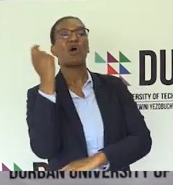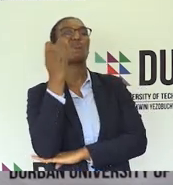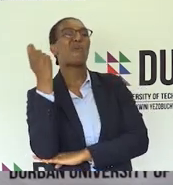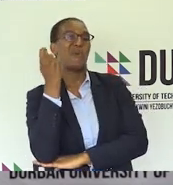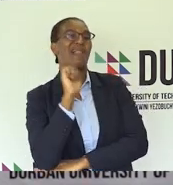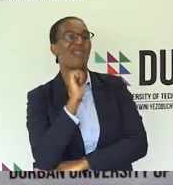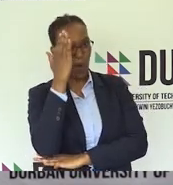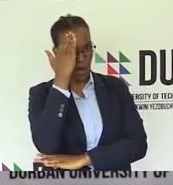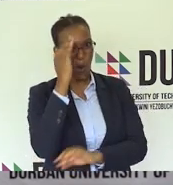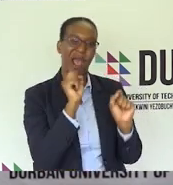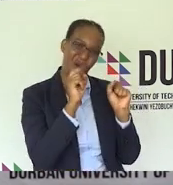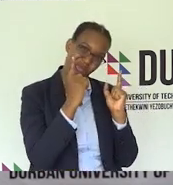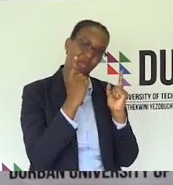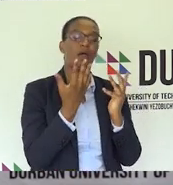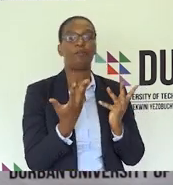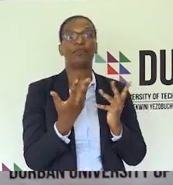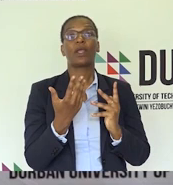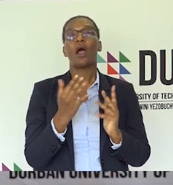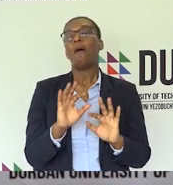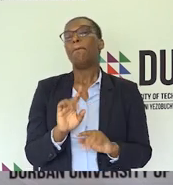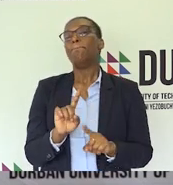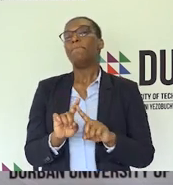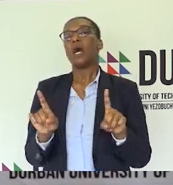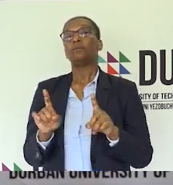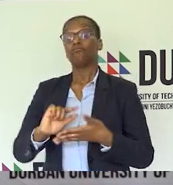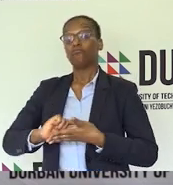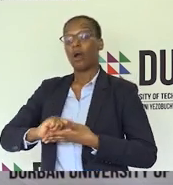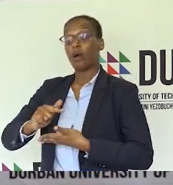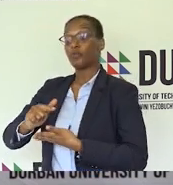area. However, access to